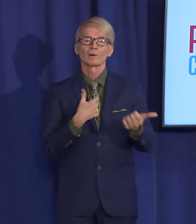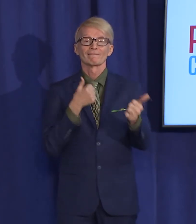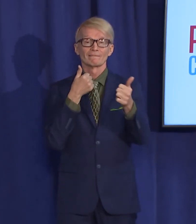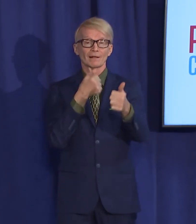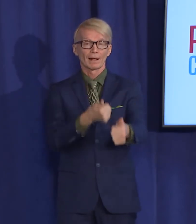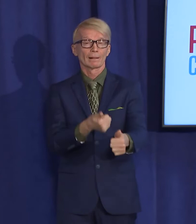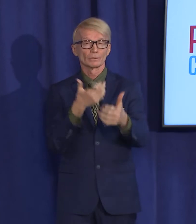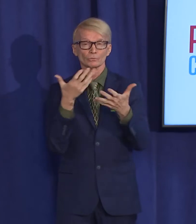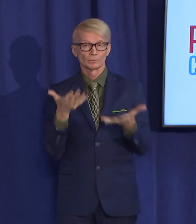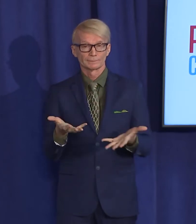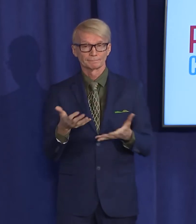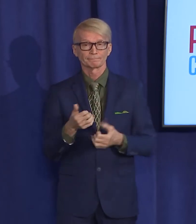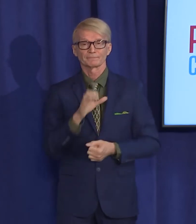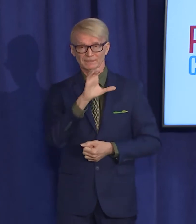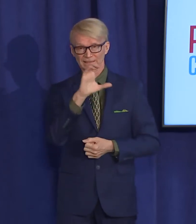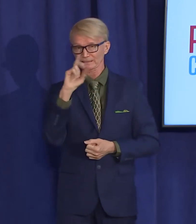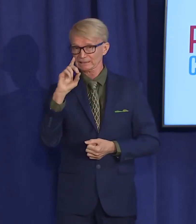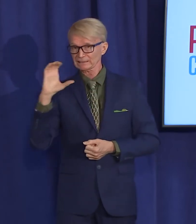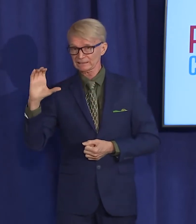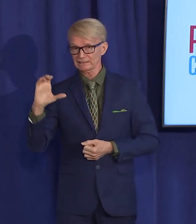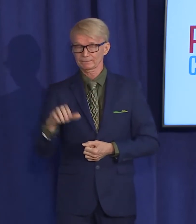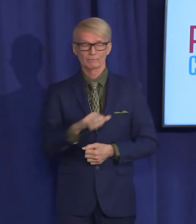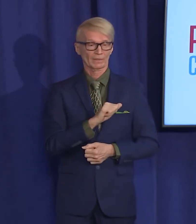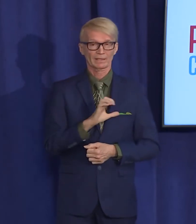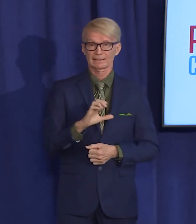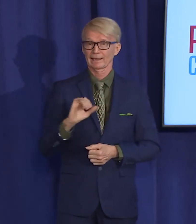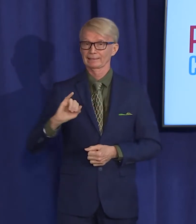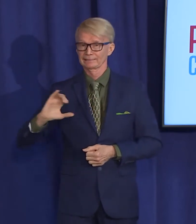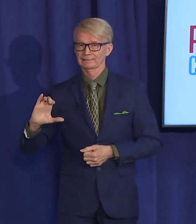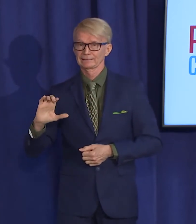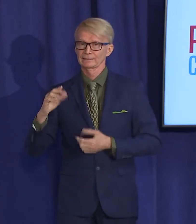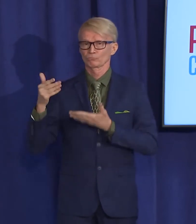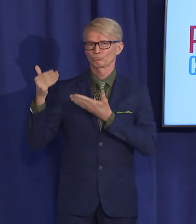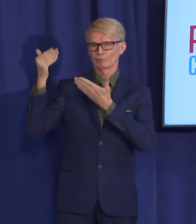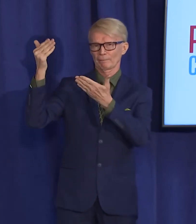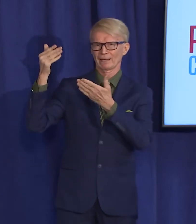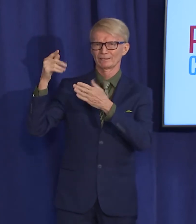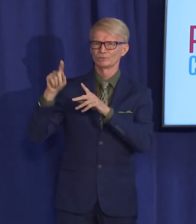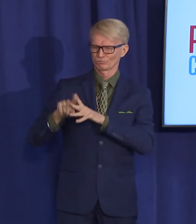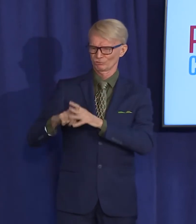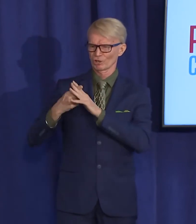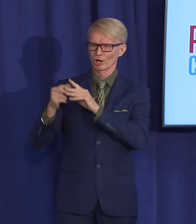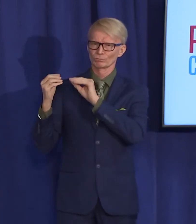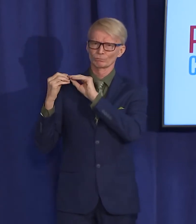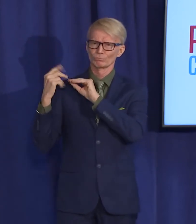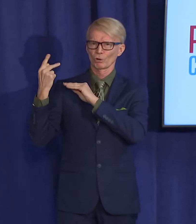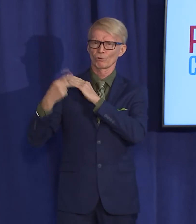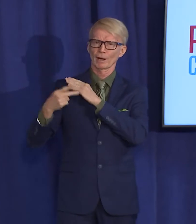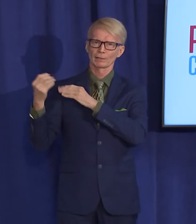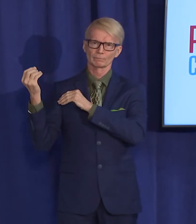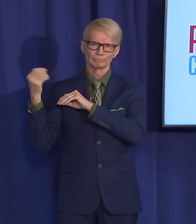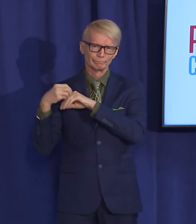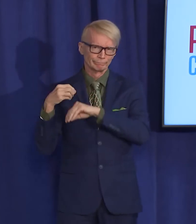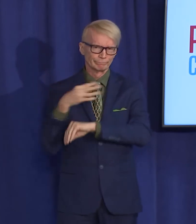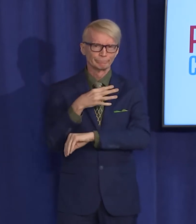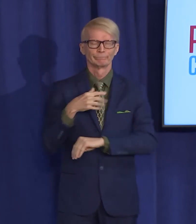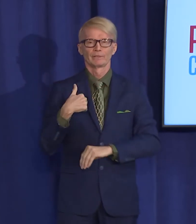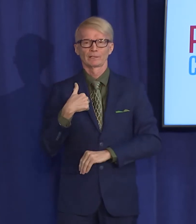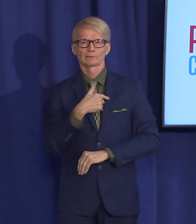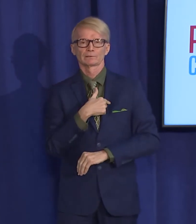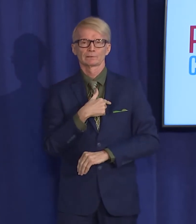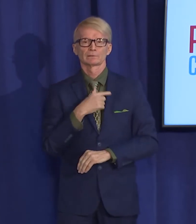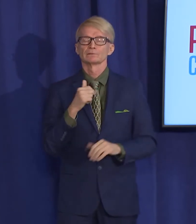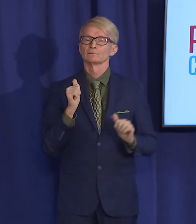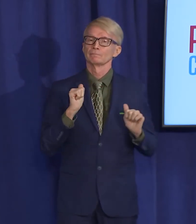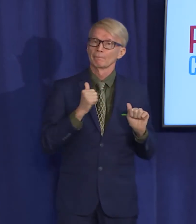is the way that the CDC and the ACIP have recommended from the beginning. That was based on a lot of work that was